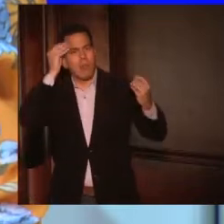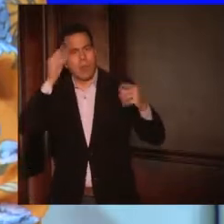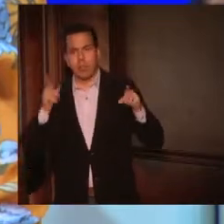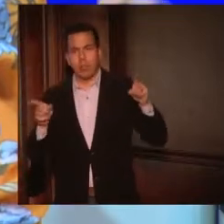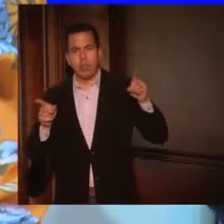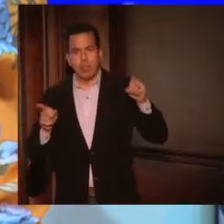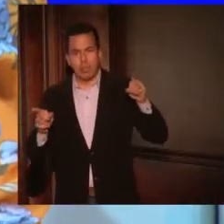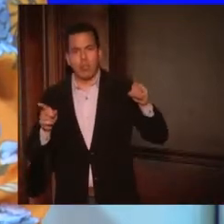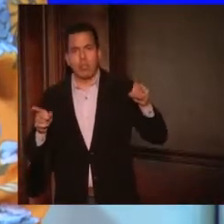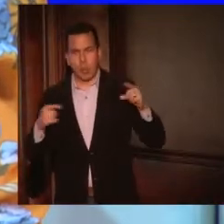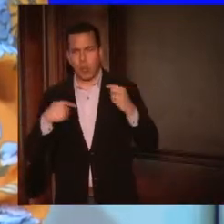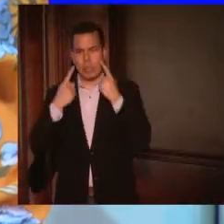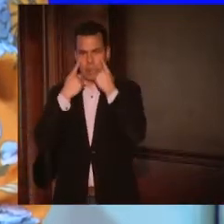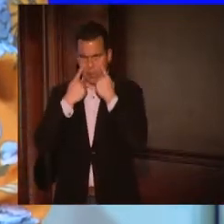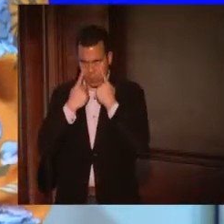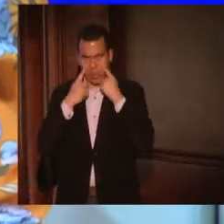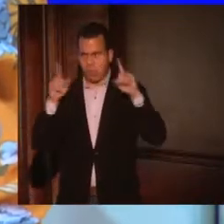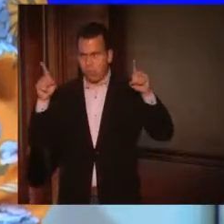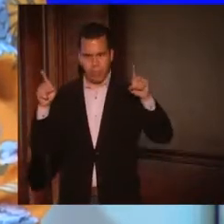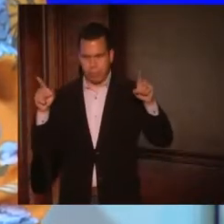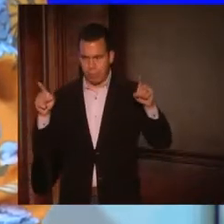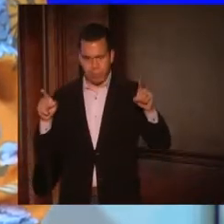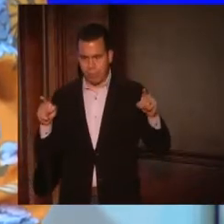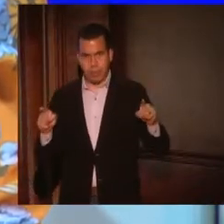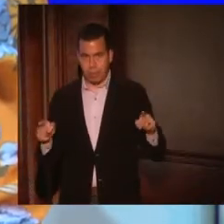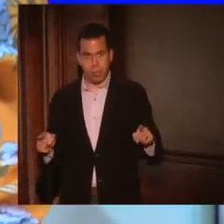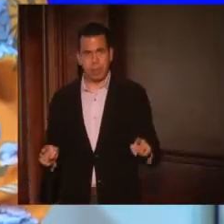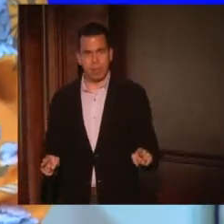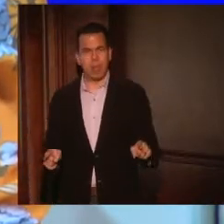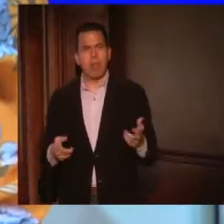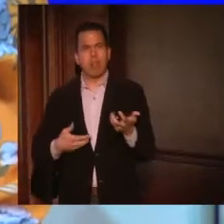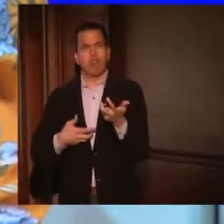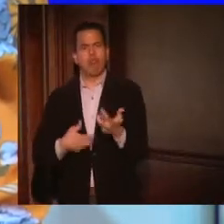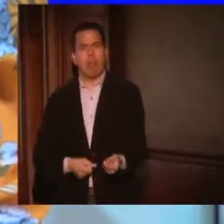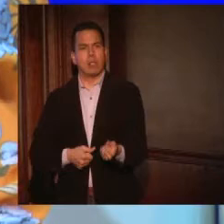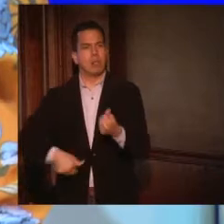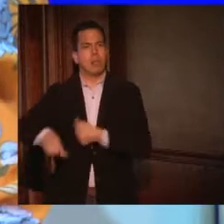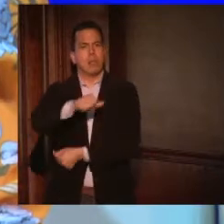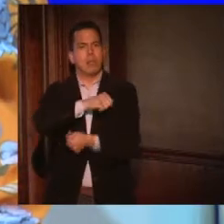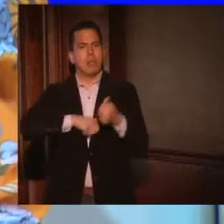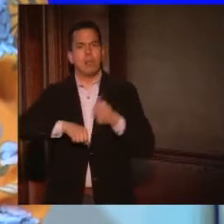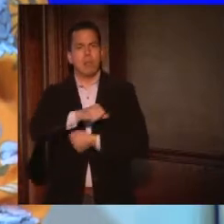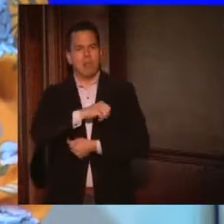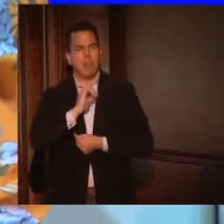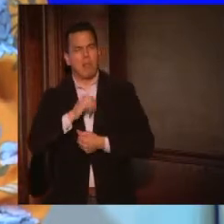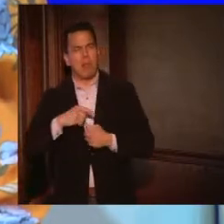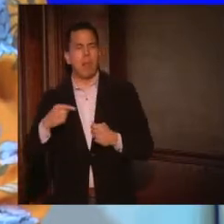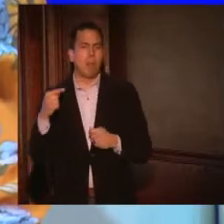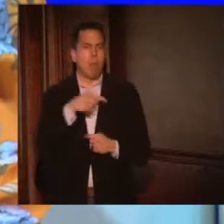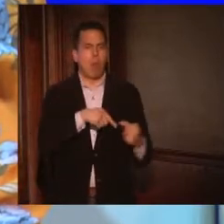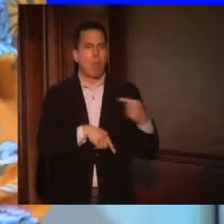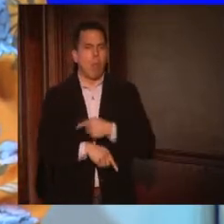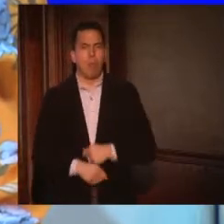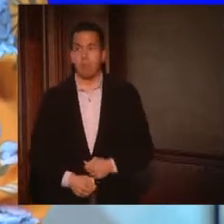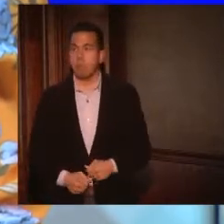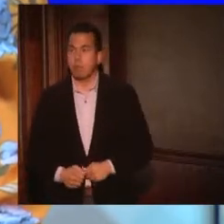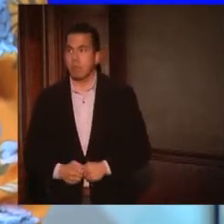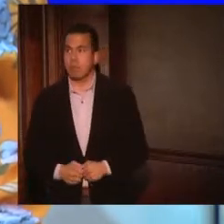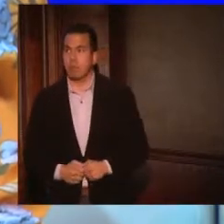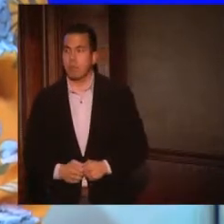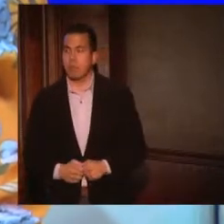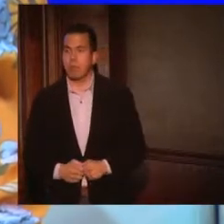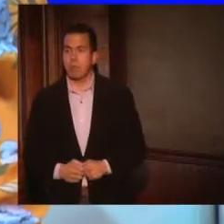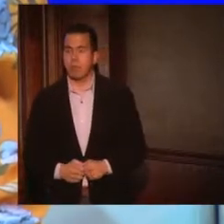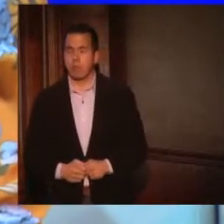we can see what's been added to it. And that's why we talk about trust and transparency and disintermediation in the blockchain space. Okay, I'm gonna hop to Enrique really quick because I